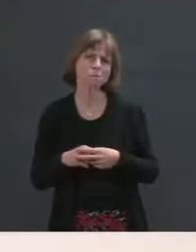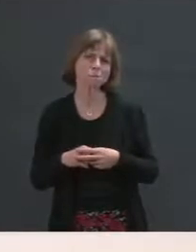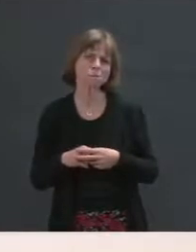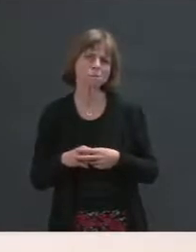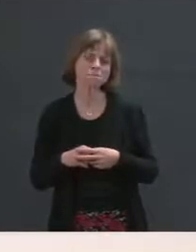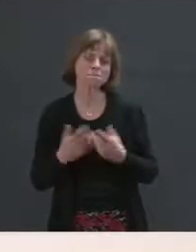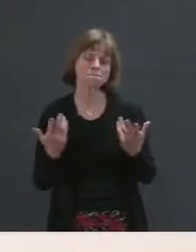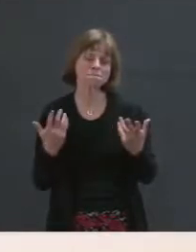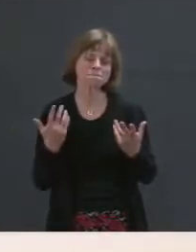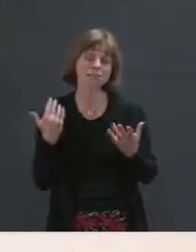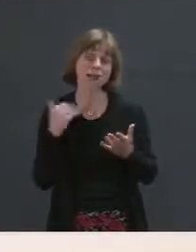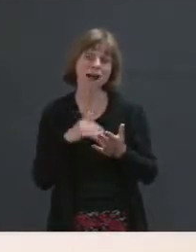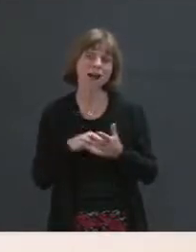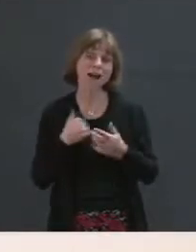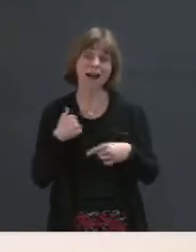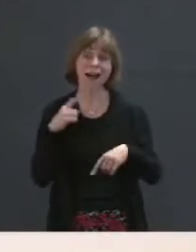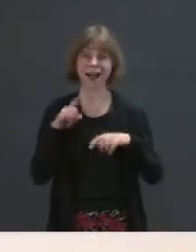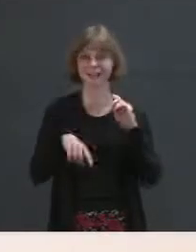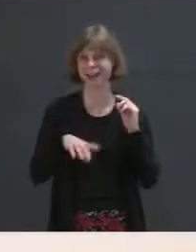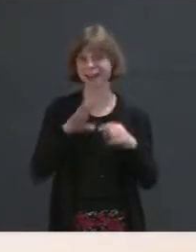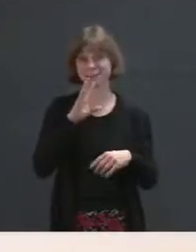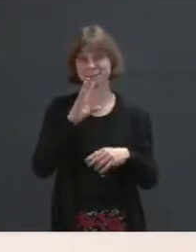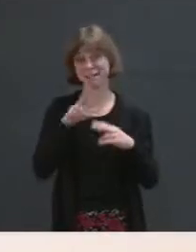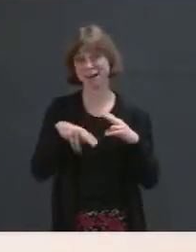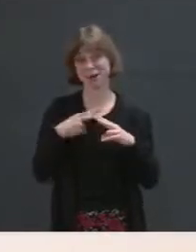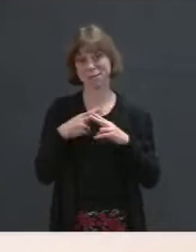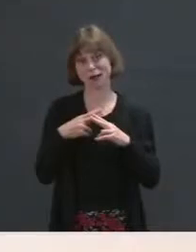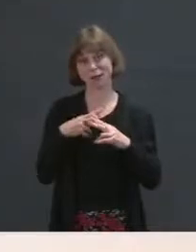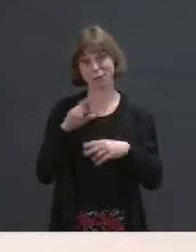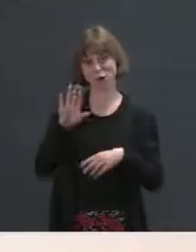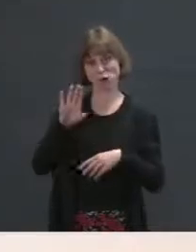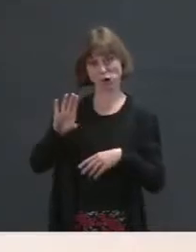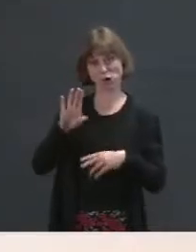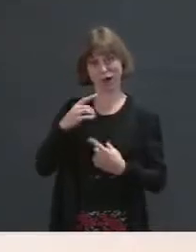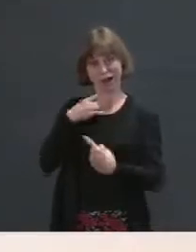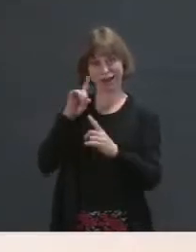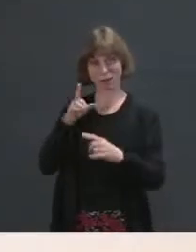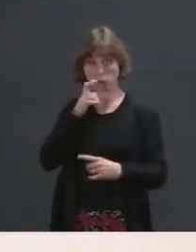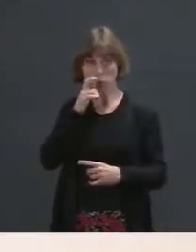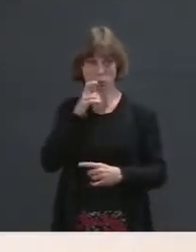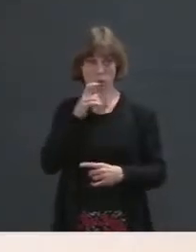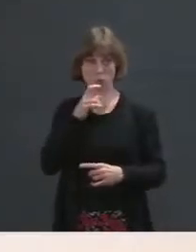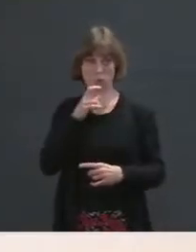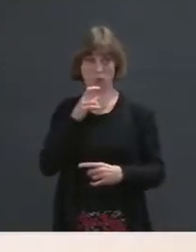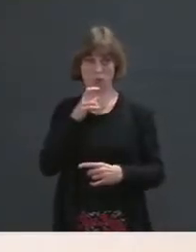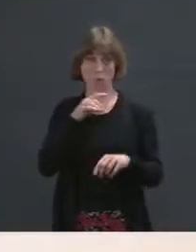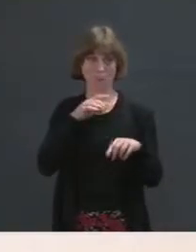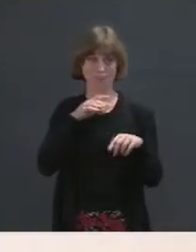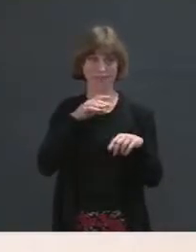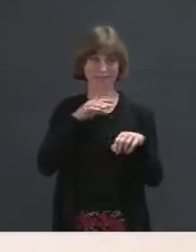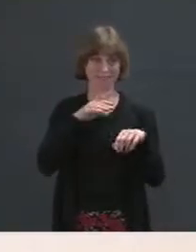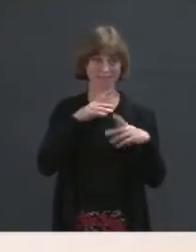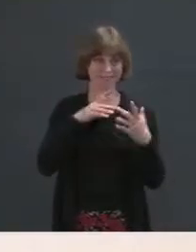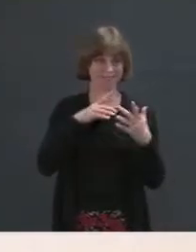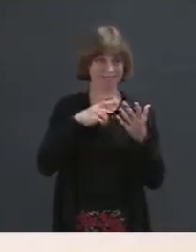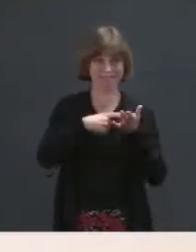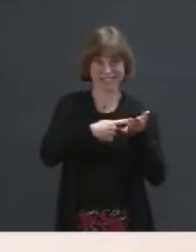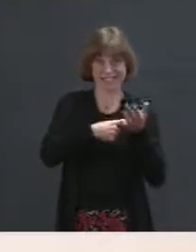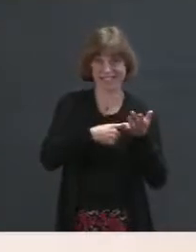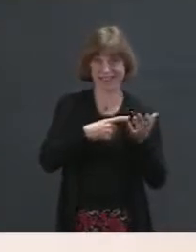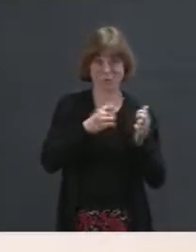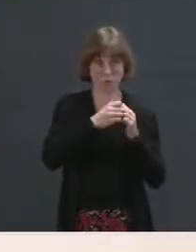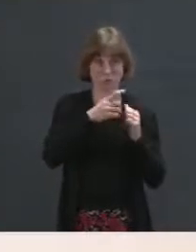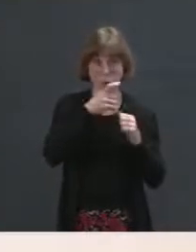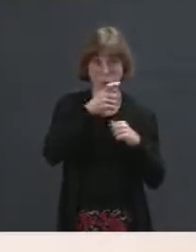up? Again, I don't think I can speak to her announcement or who was or wasn't consulted in the days ahead from several months ago,